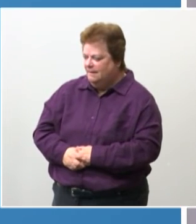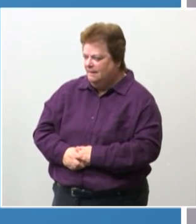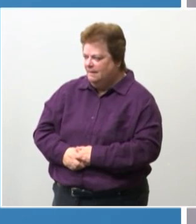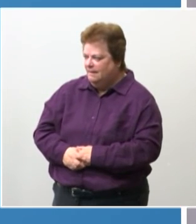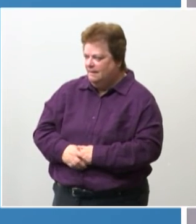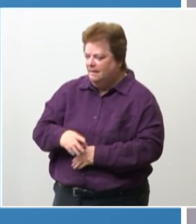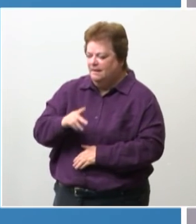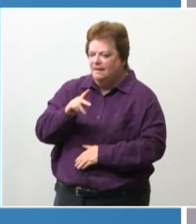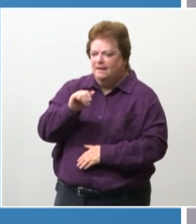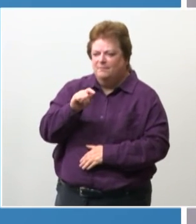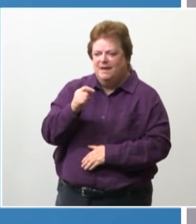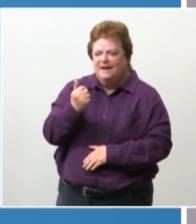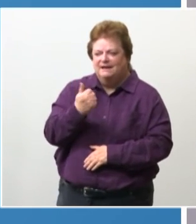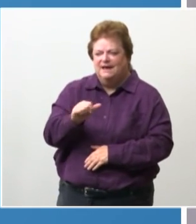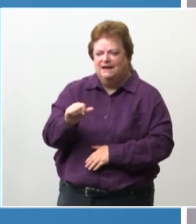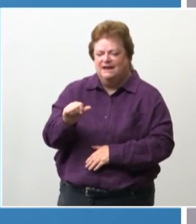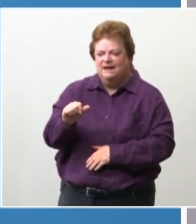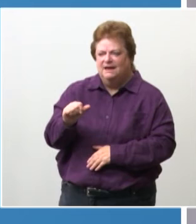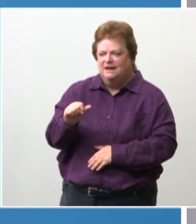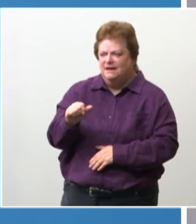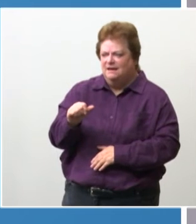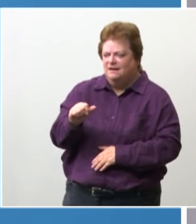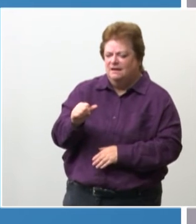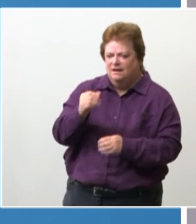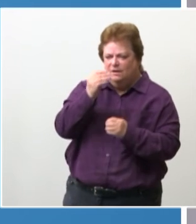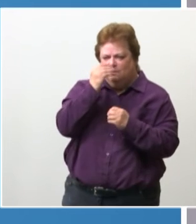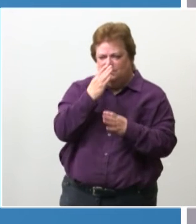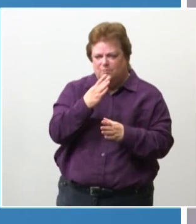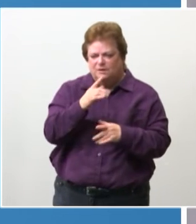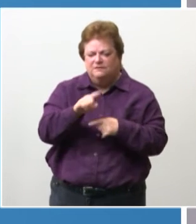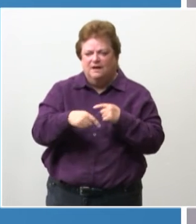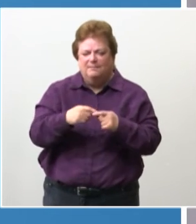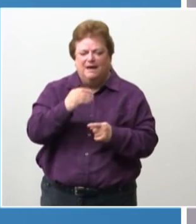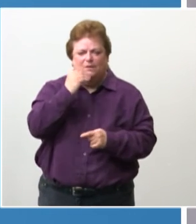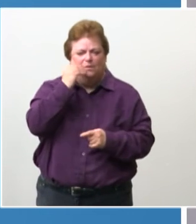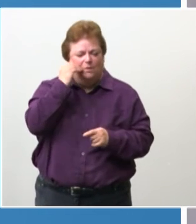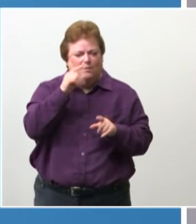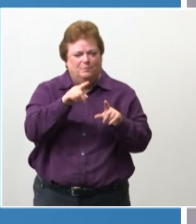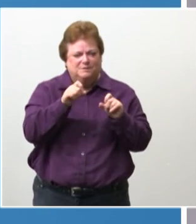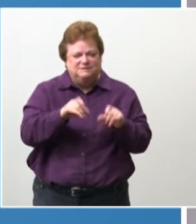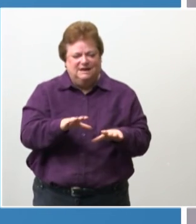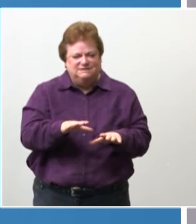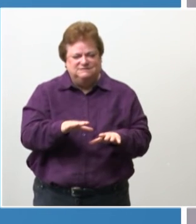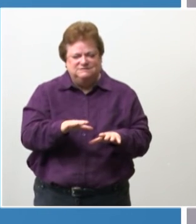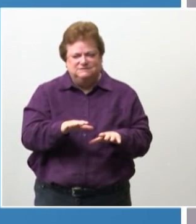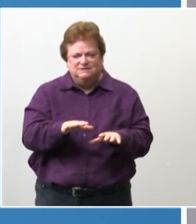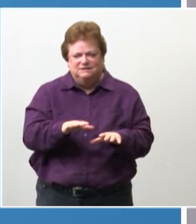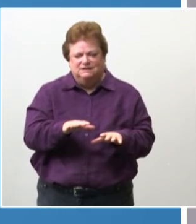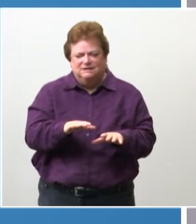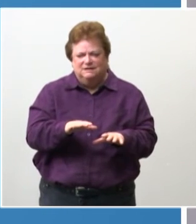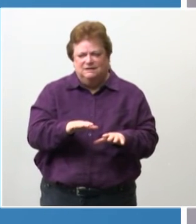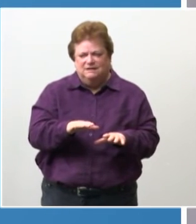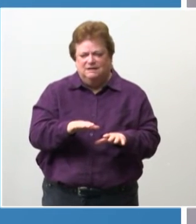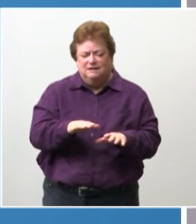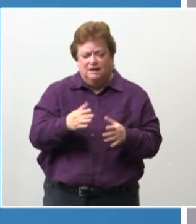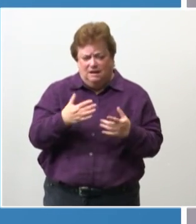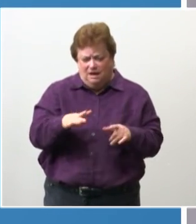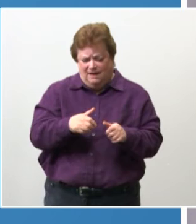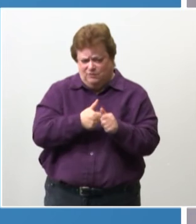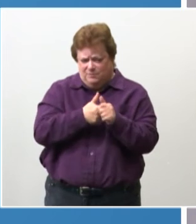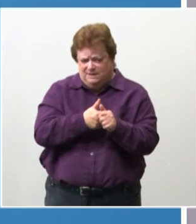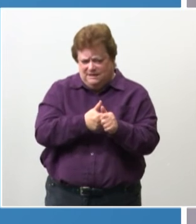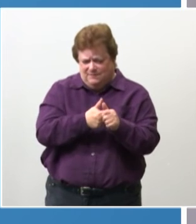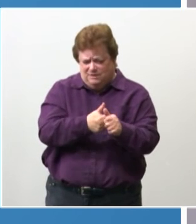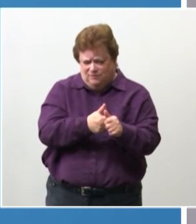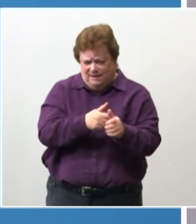Sure. Pat, have there been any reports of home tests? Excuse me. And have you guys been keeping track of that